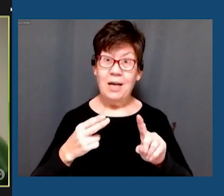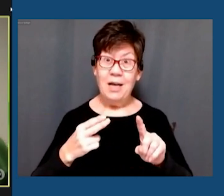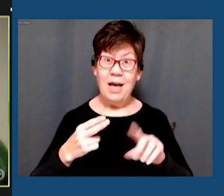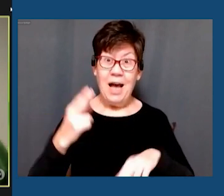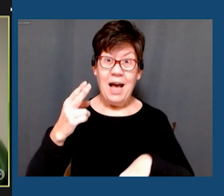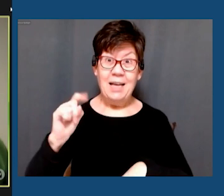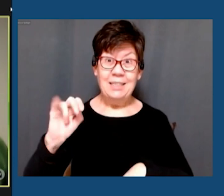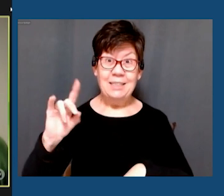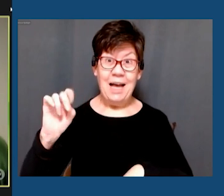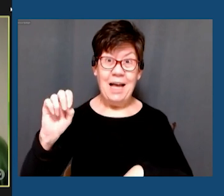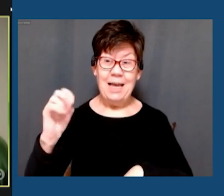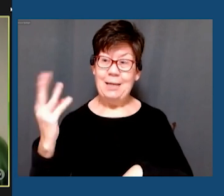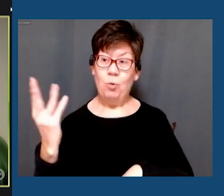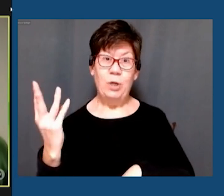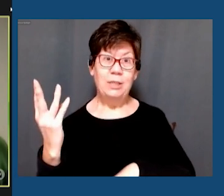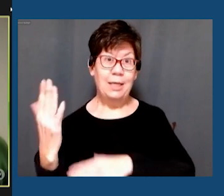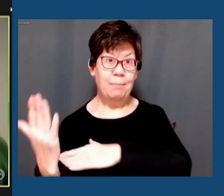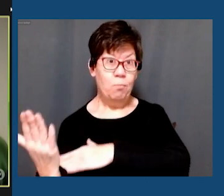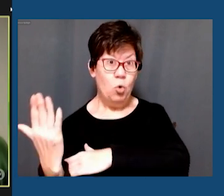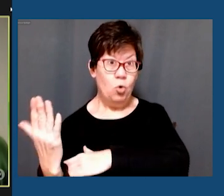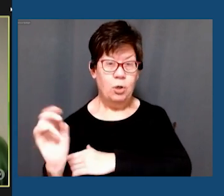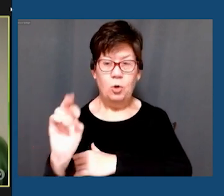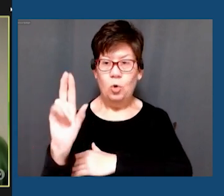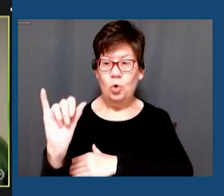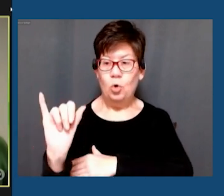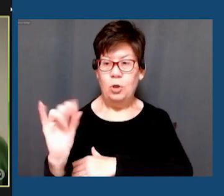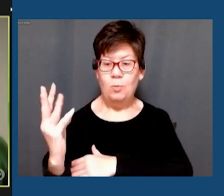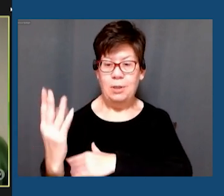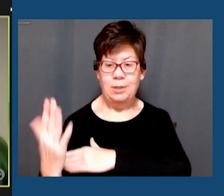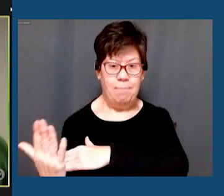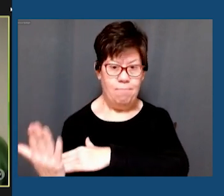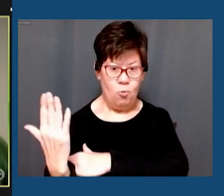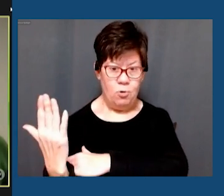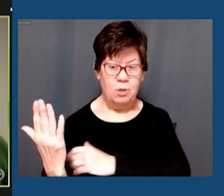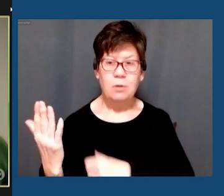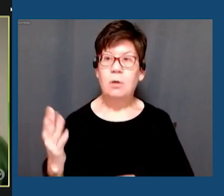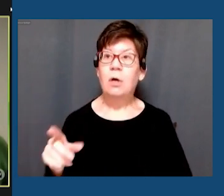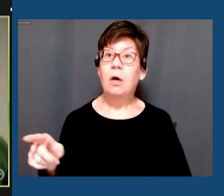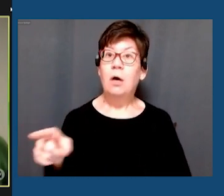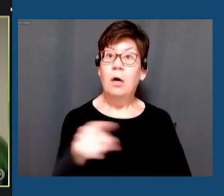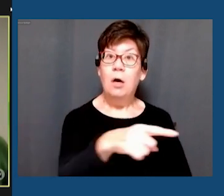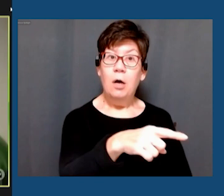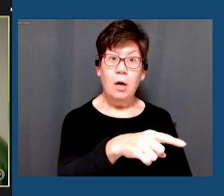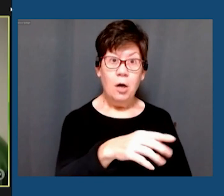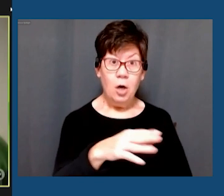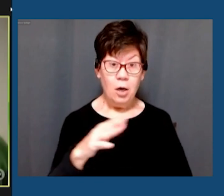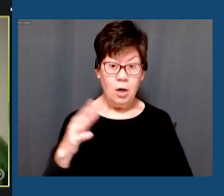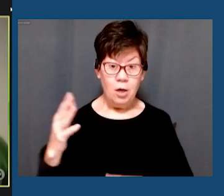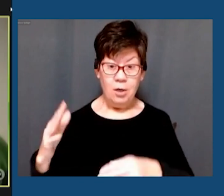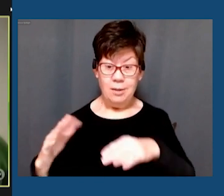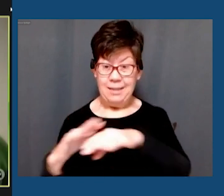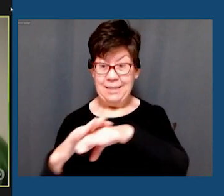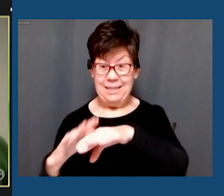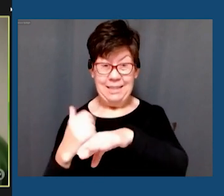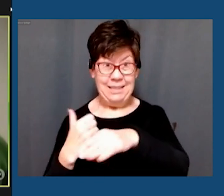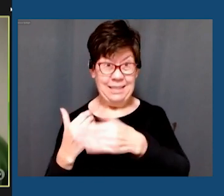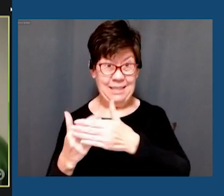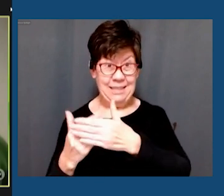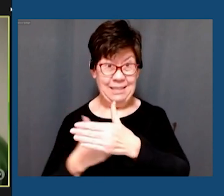Wednesday morning. So it's early Wednesday morning. Those of you that are on the coastal areas, New York City, Long